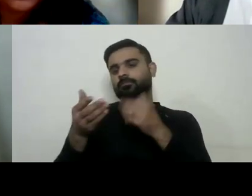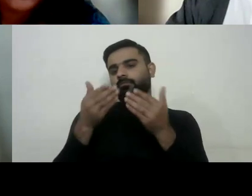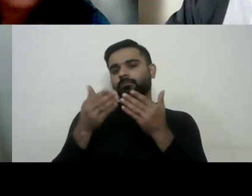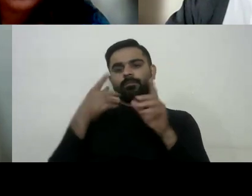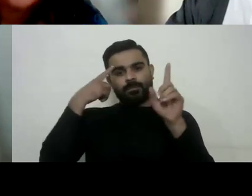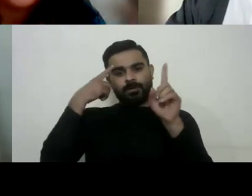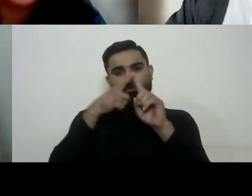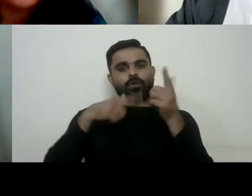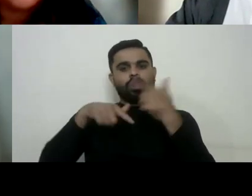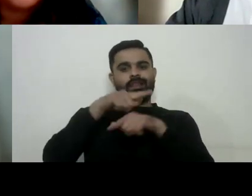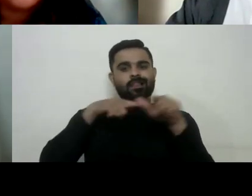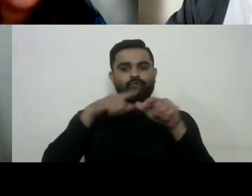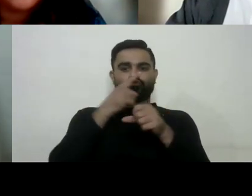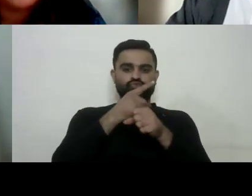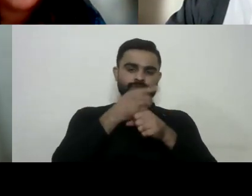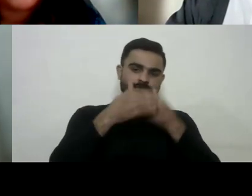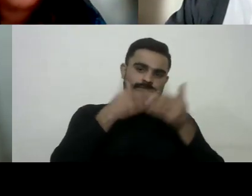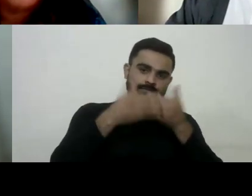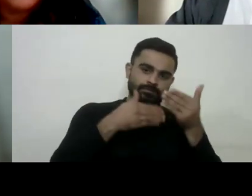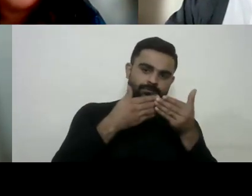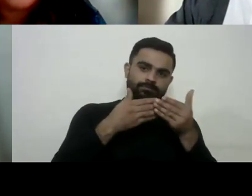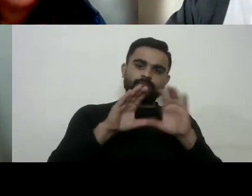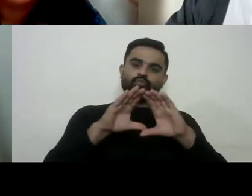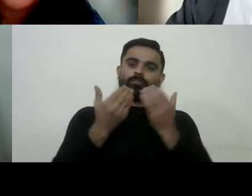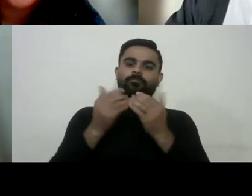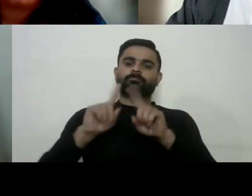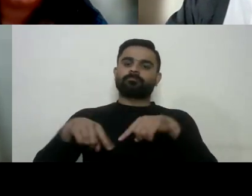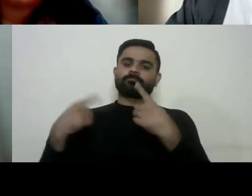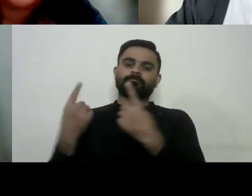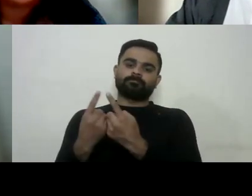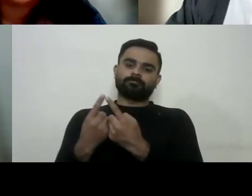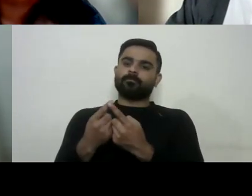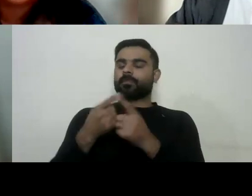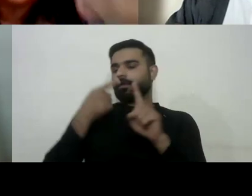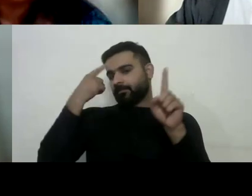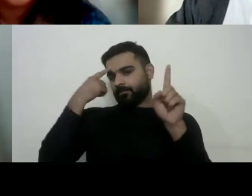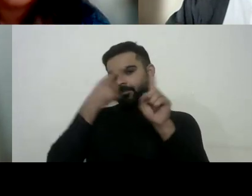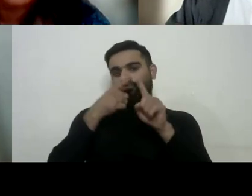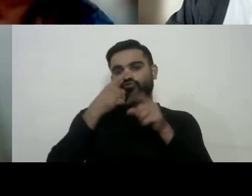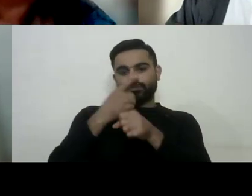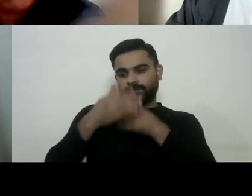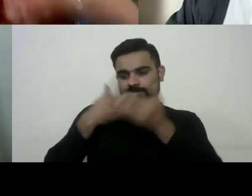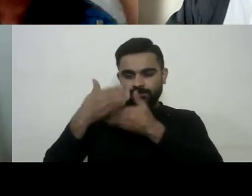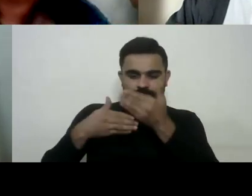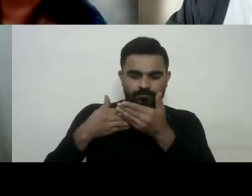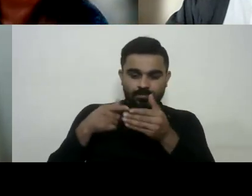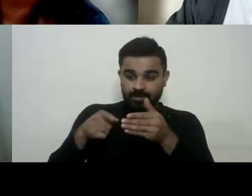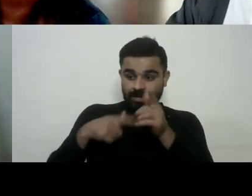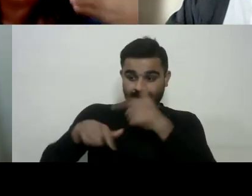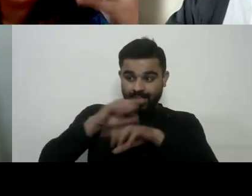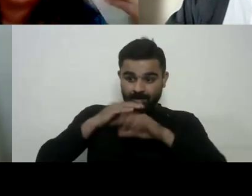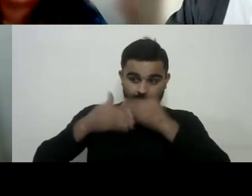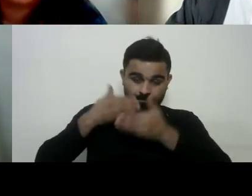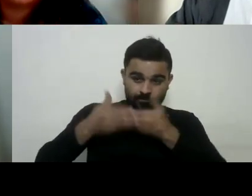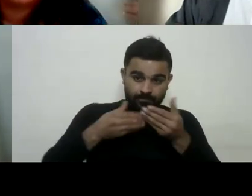target language when you're teaching a language in a language classroom. So, of course, the aim will be to teach that target language through the